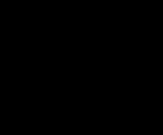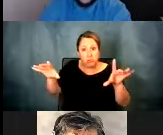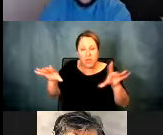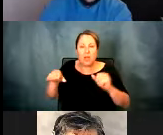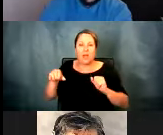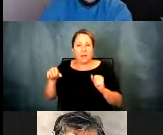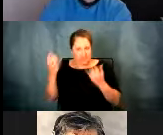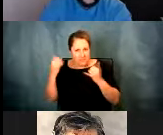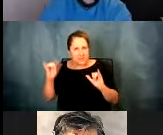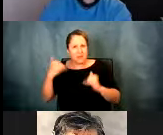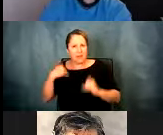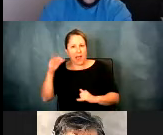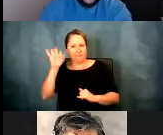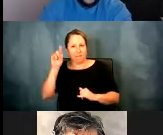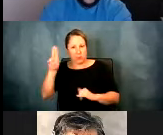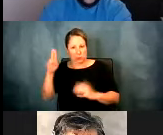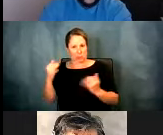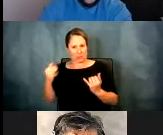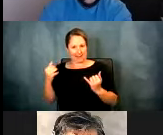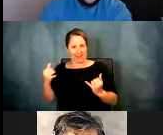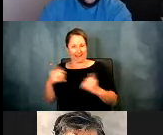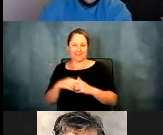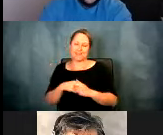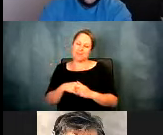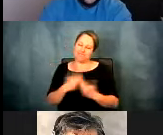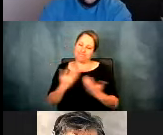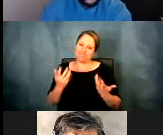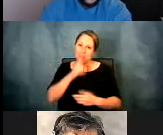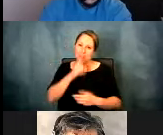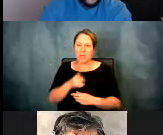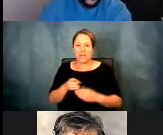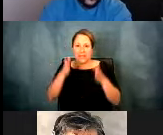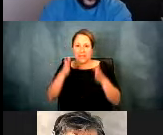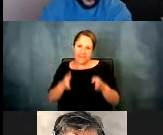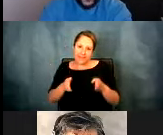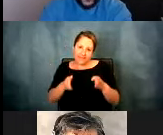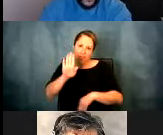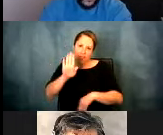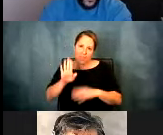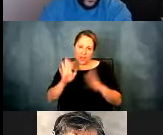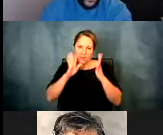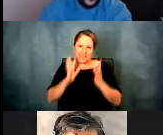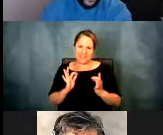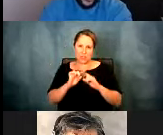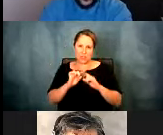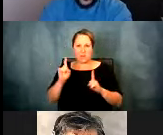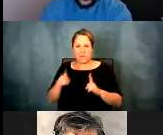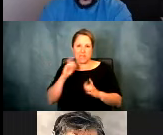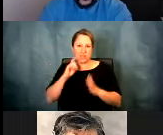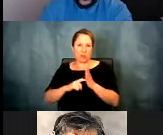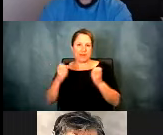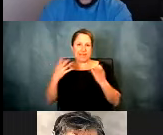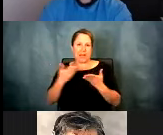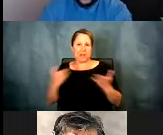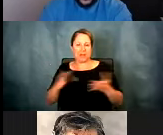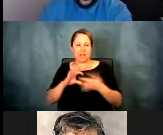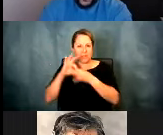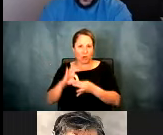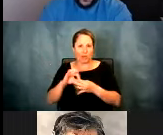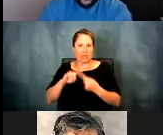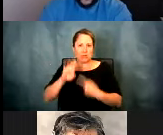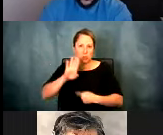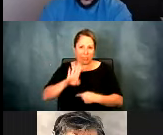the choice does belong to the individual, but they need to recognize how many things are linked and tied to that